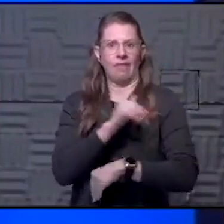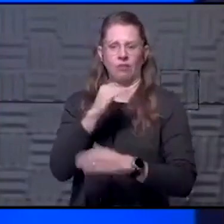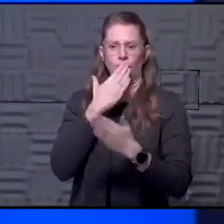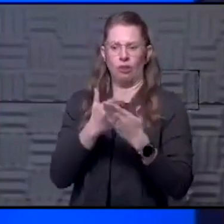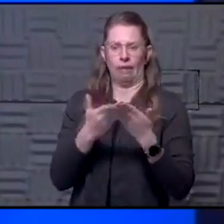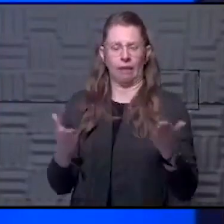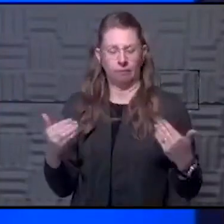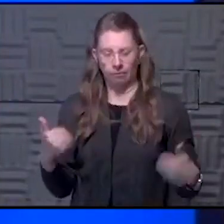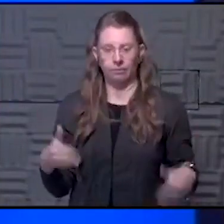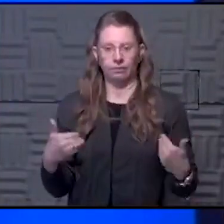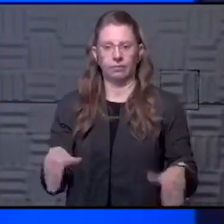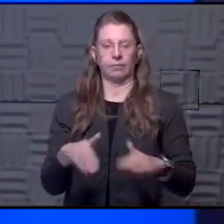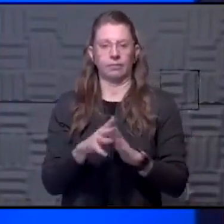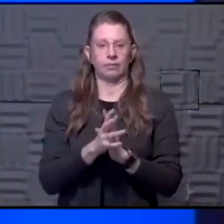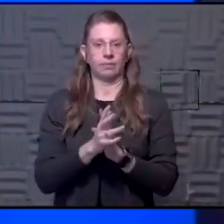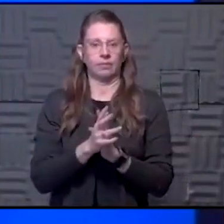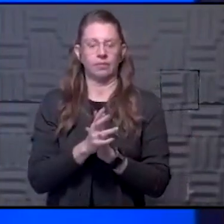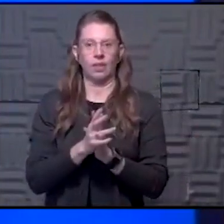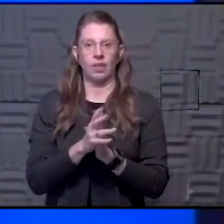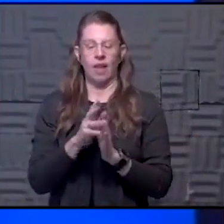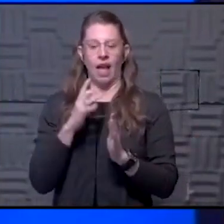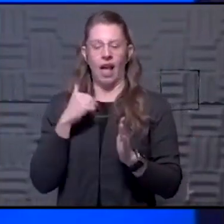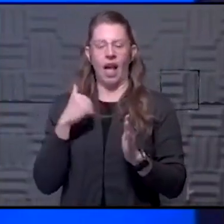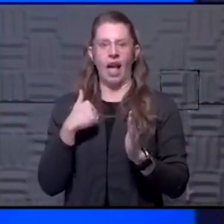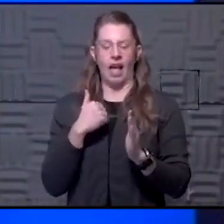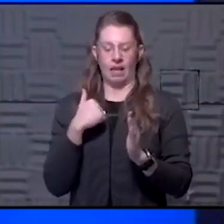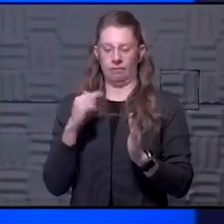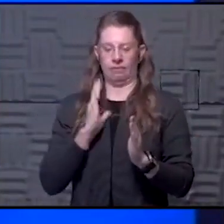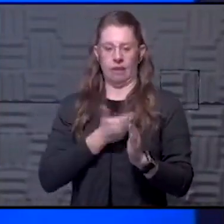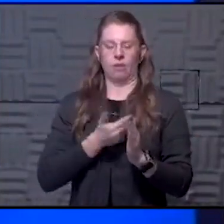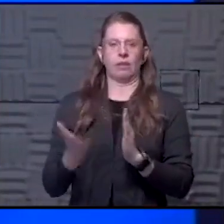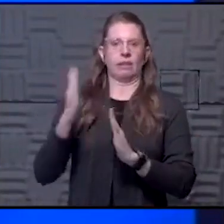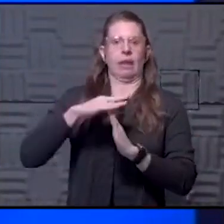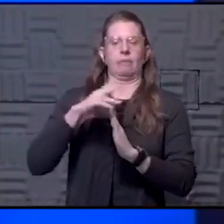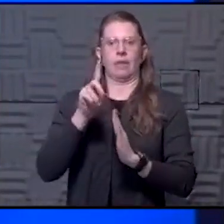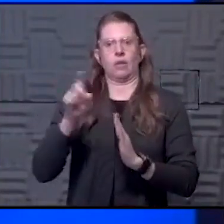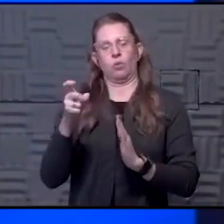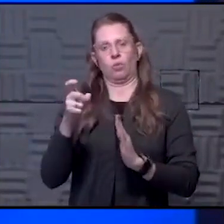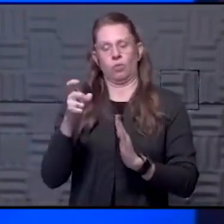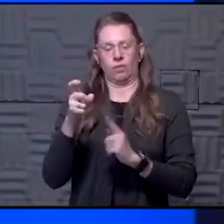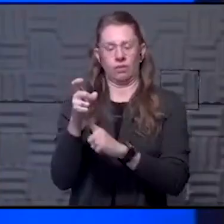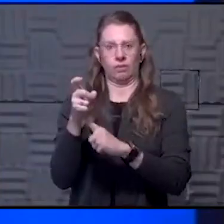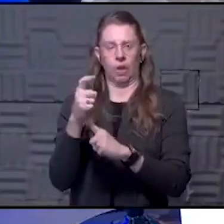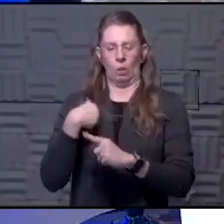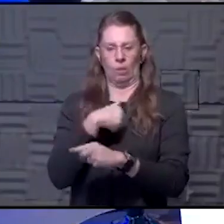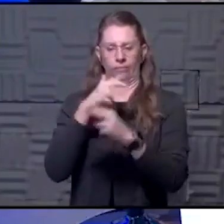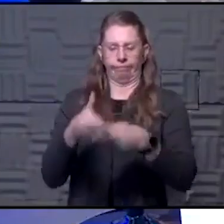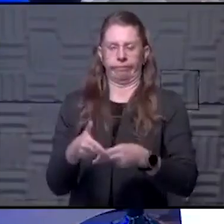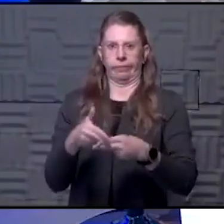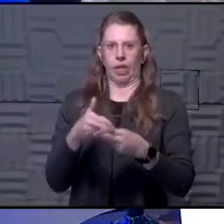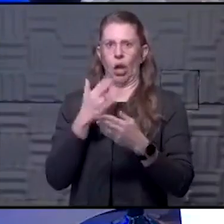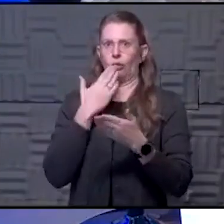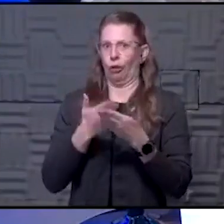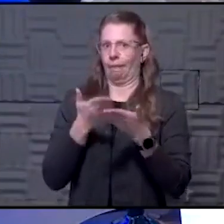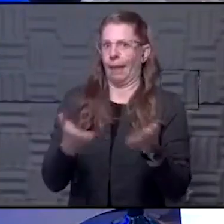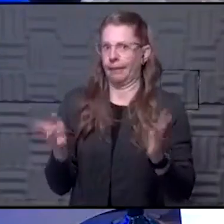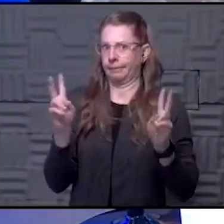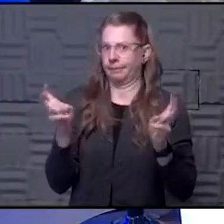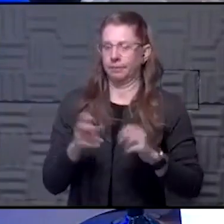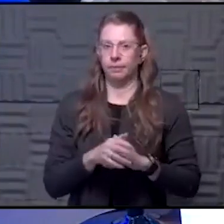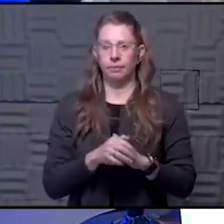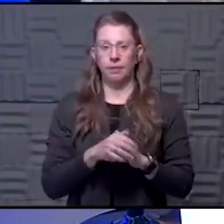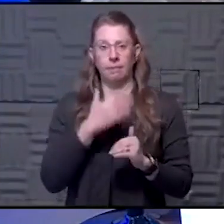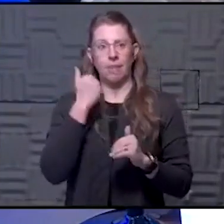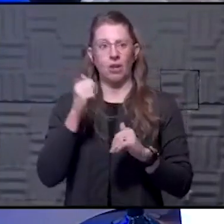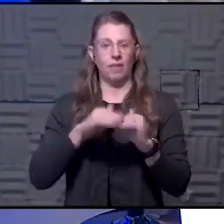thing. That is by far and away our leading diagnosis. It's not even close, right? And we're calling it a good thing. Yep, I know. It's better than 180